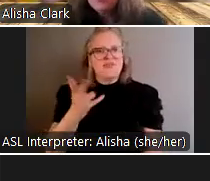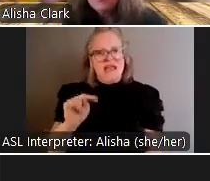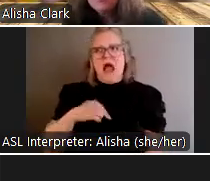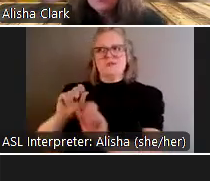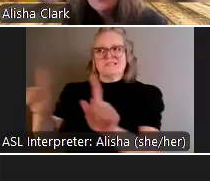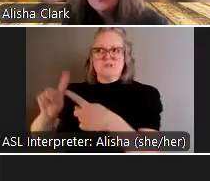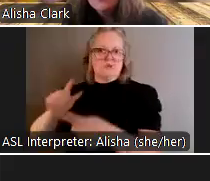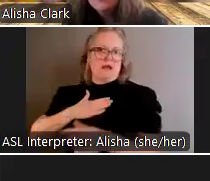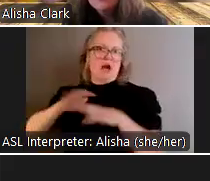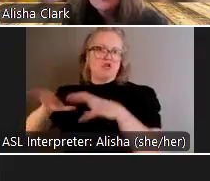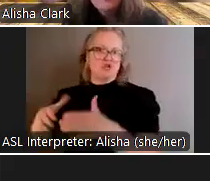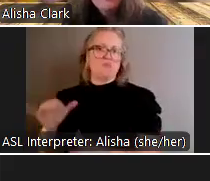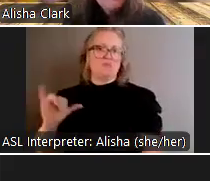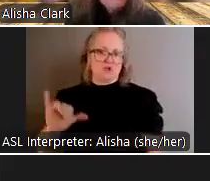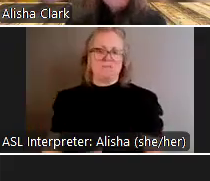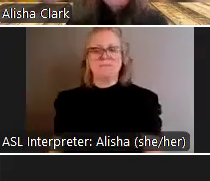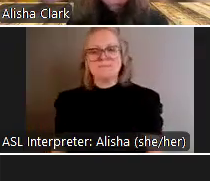well.